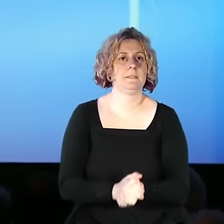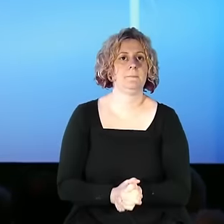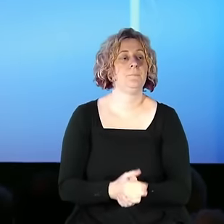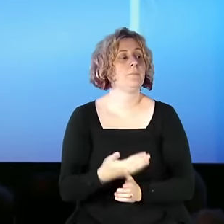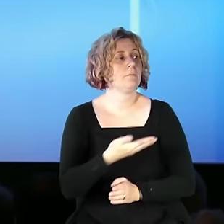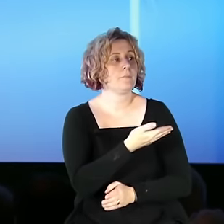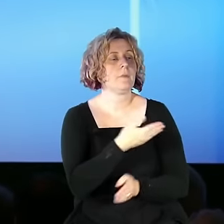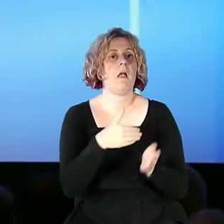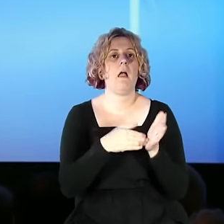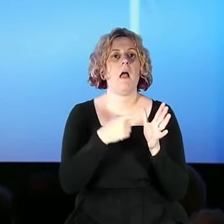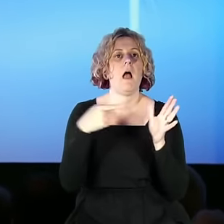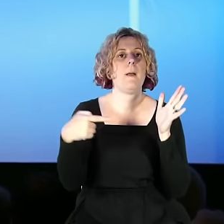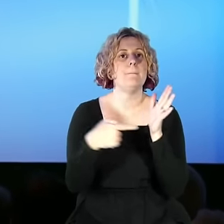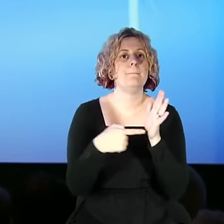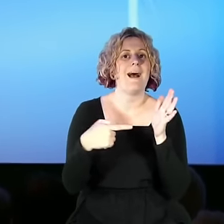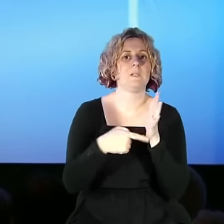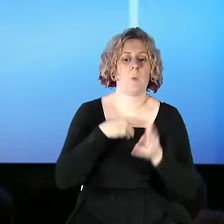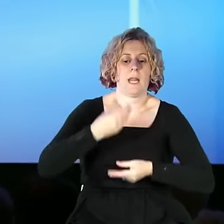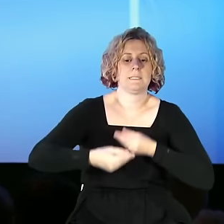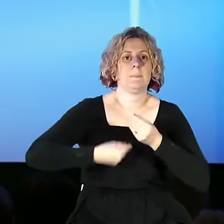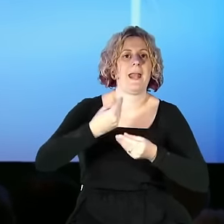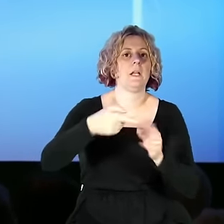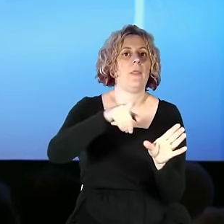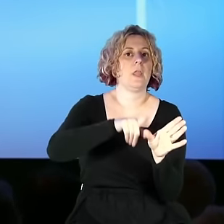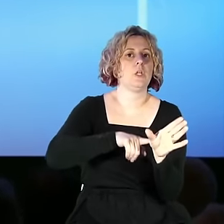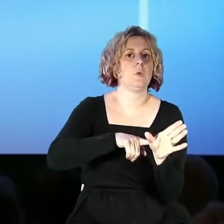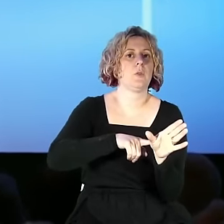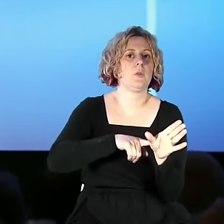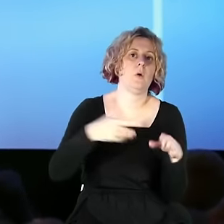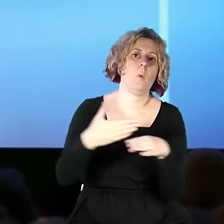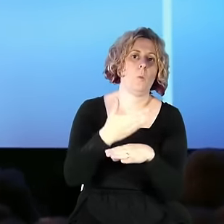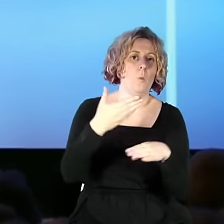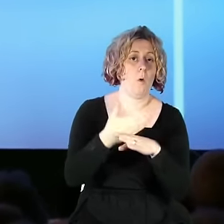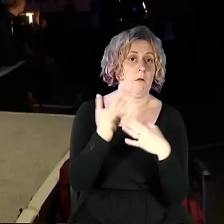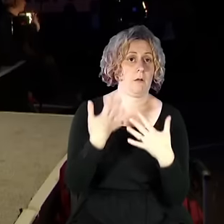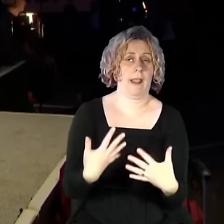and young people are doing this week. Matt, come join us.